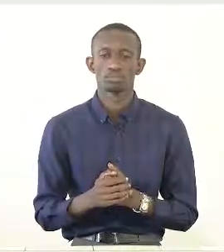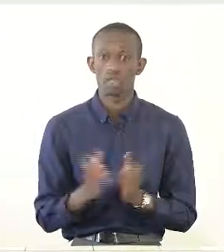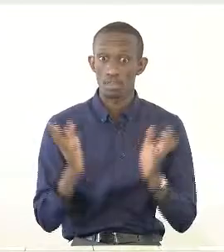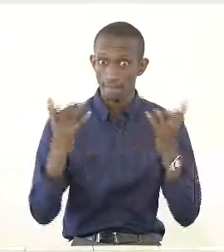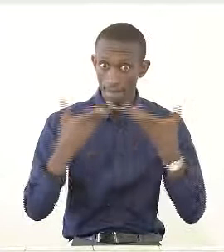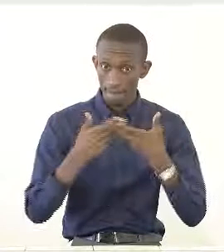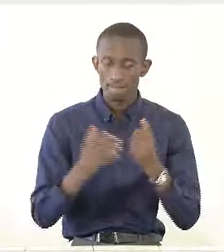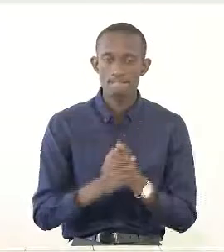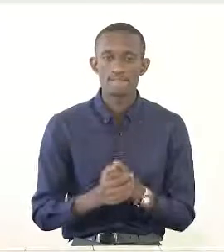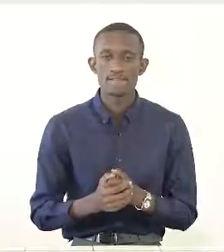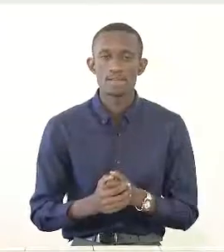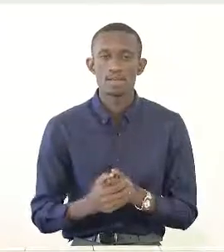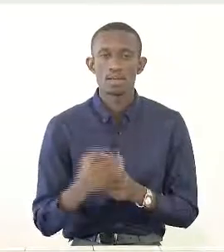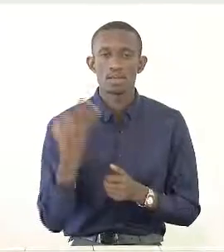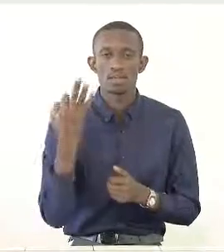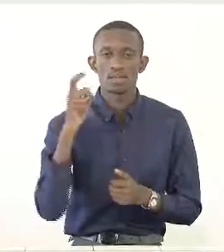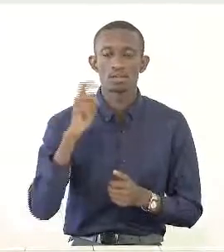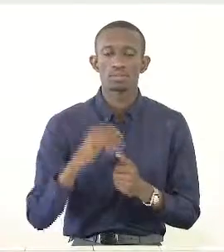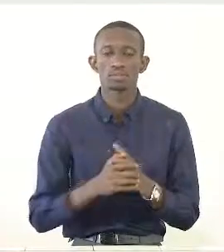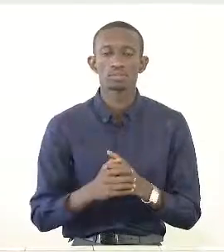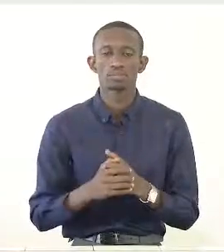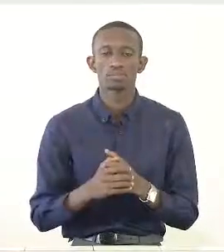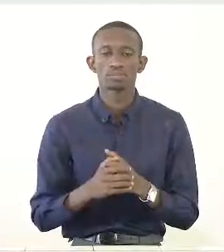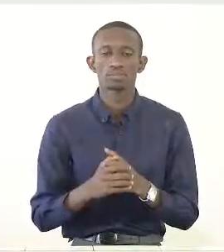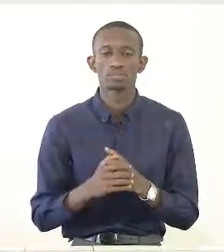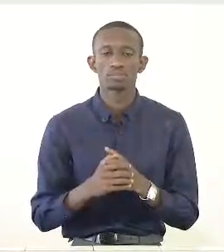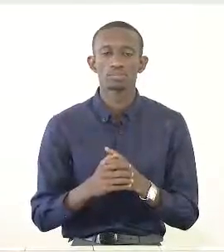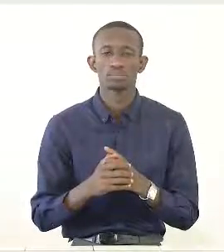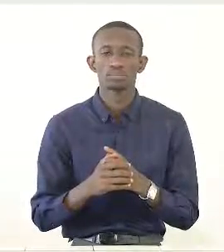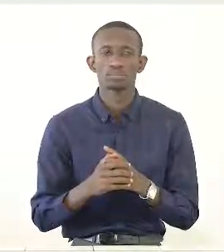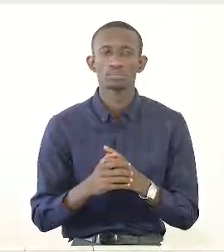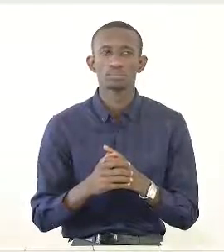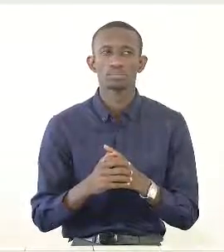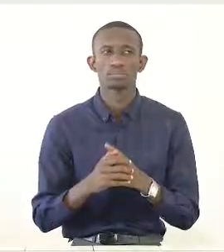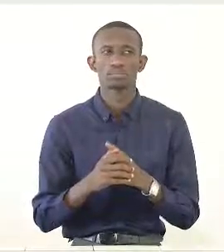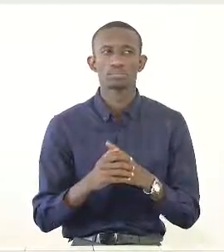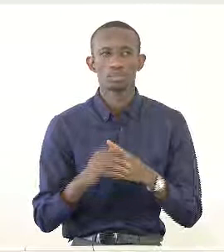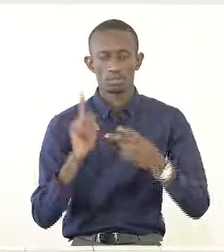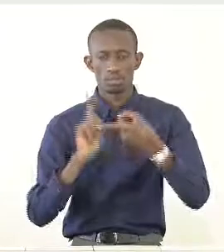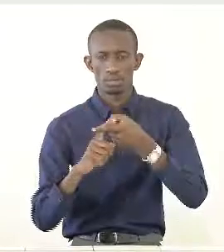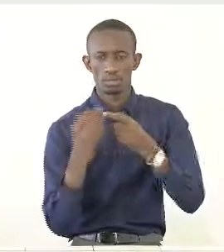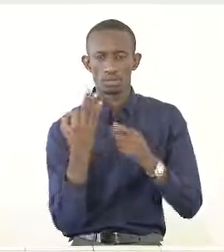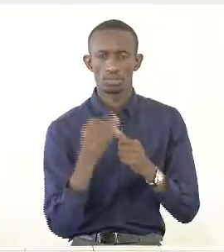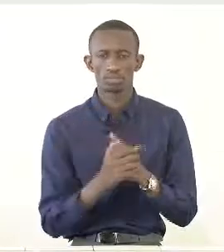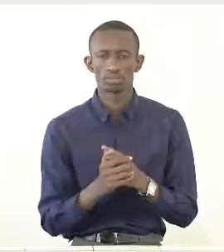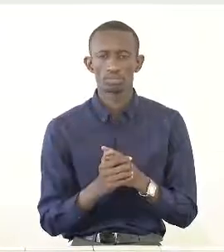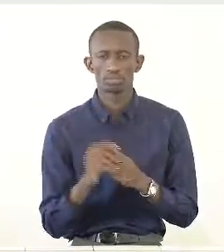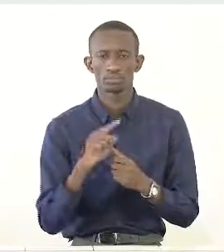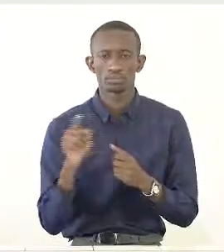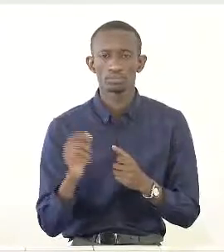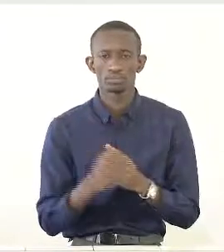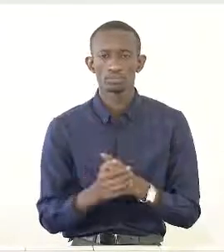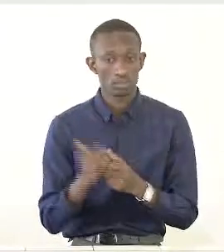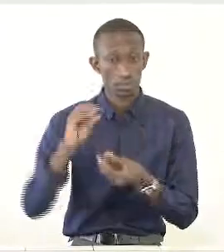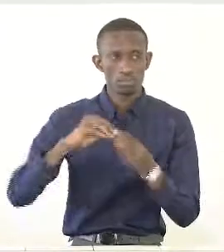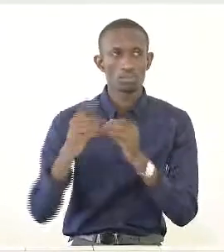2x plus 3 divided by x squared plus 3x minus 5 dx. That is number